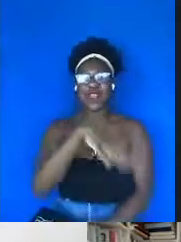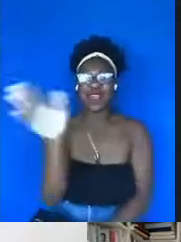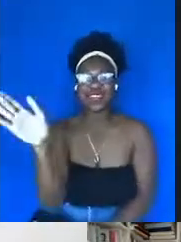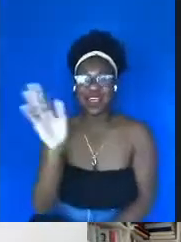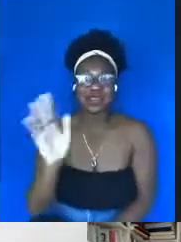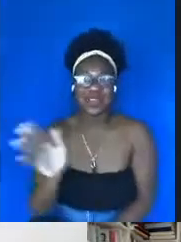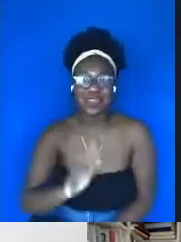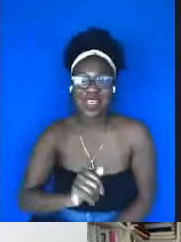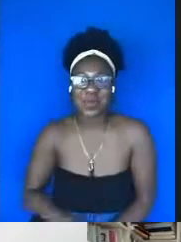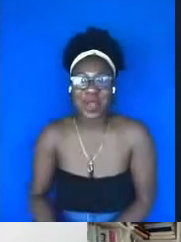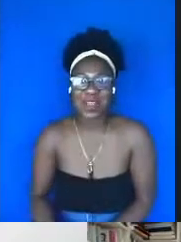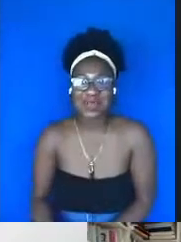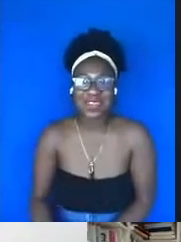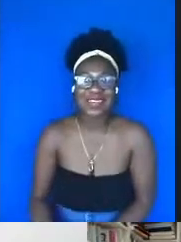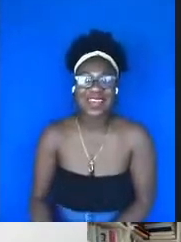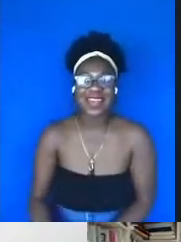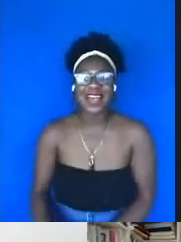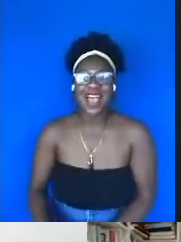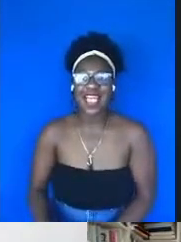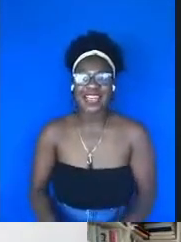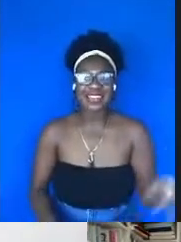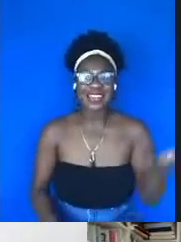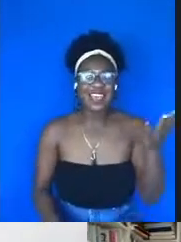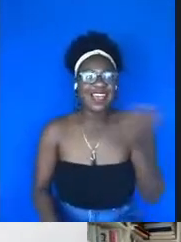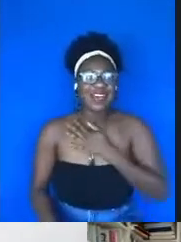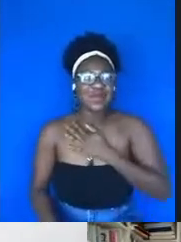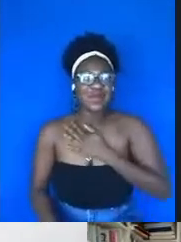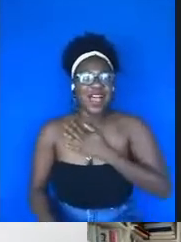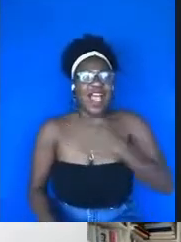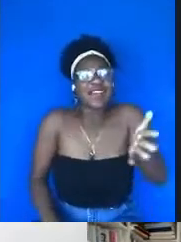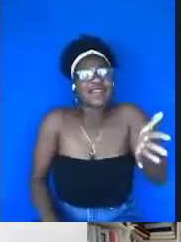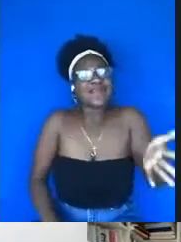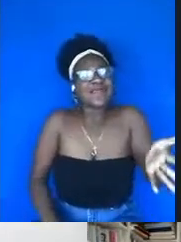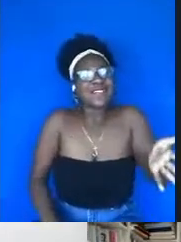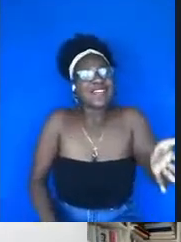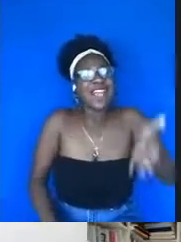First of all, amen to everything that was said prior to me. And